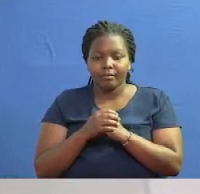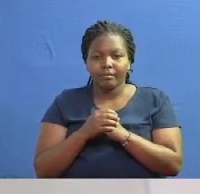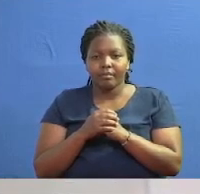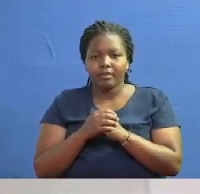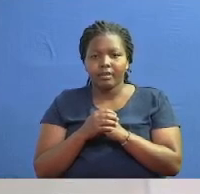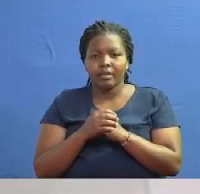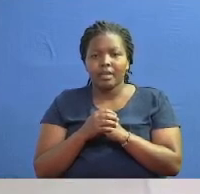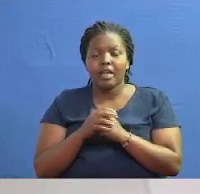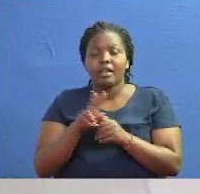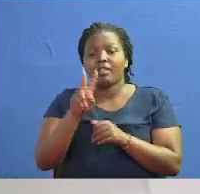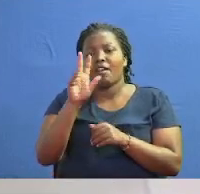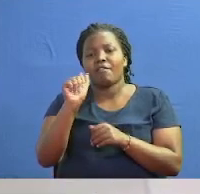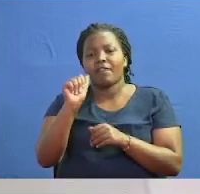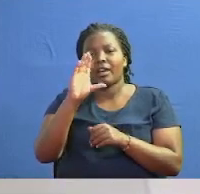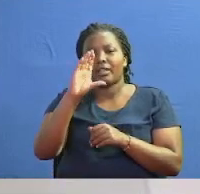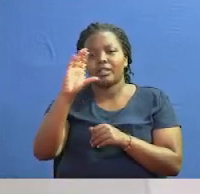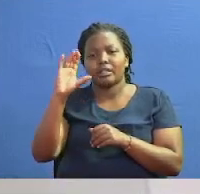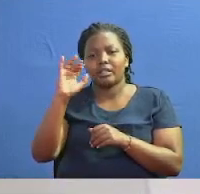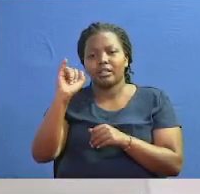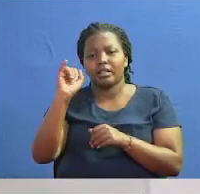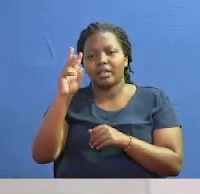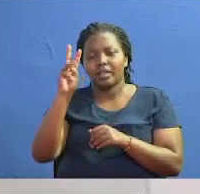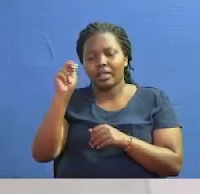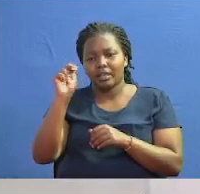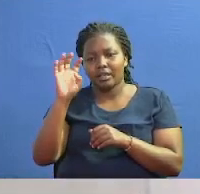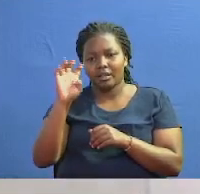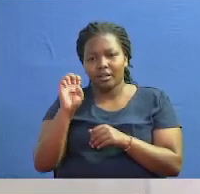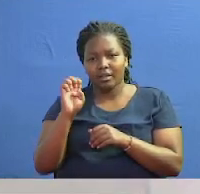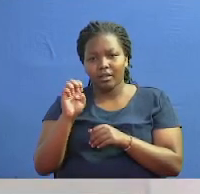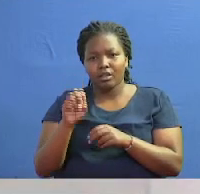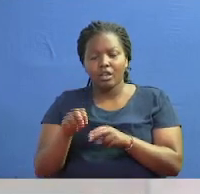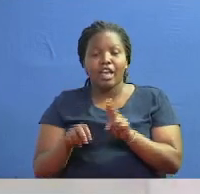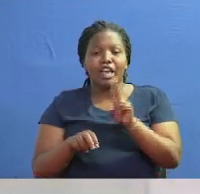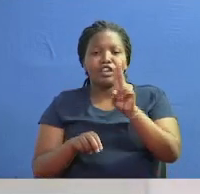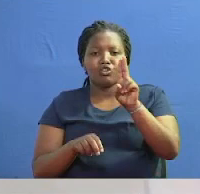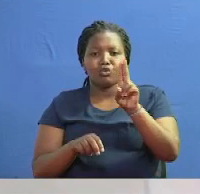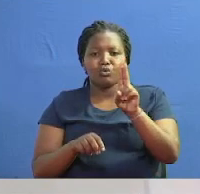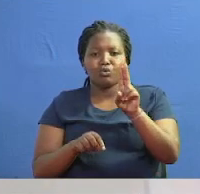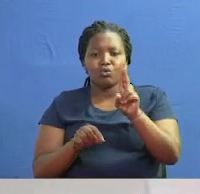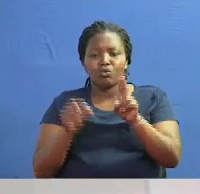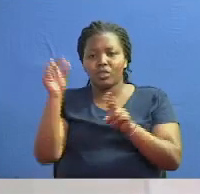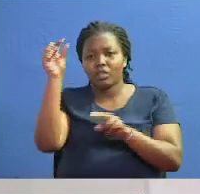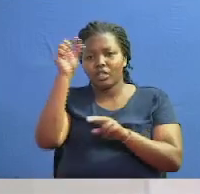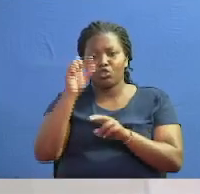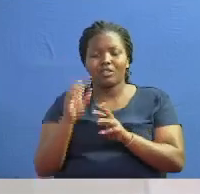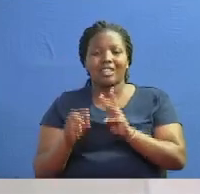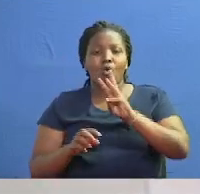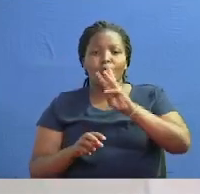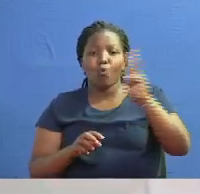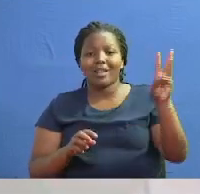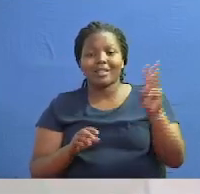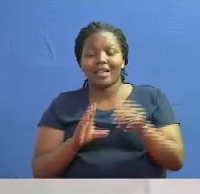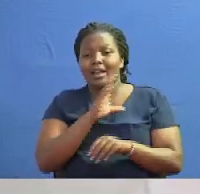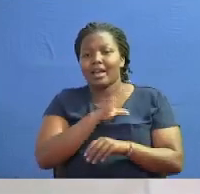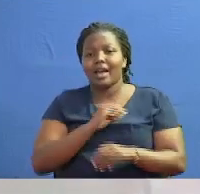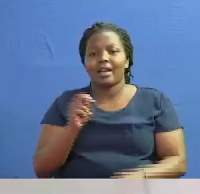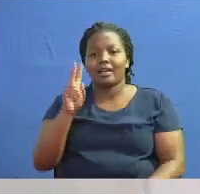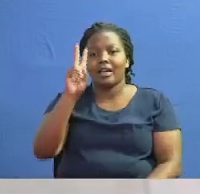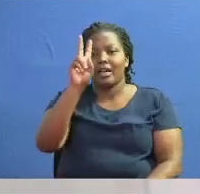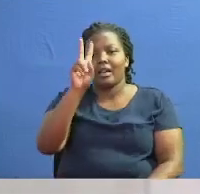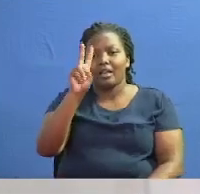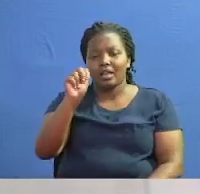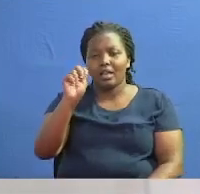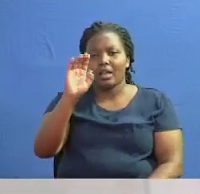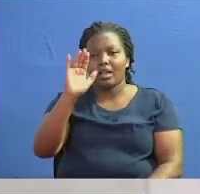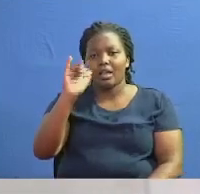rollout vaccine, well, there is some, at least two regions, that is Western and of course Nyanza. But when I